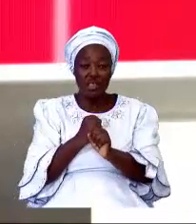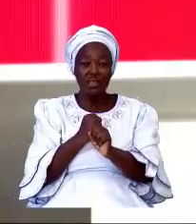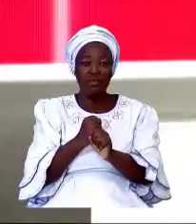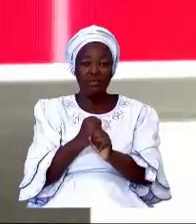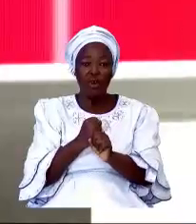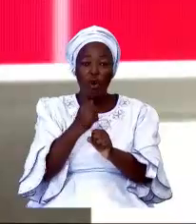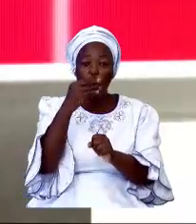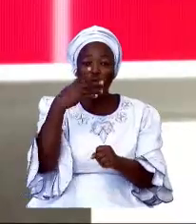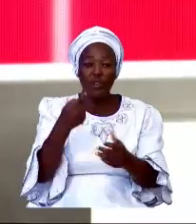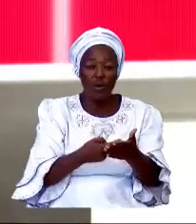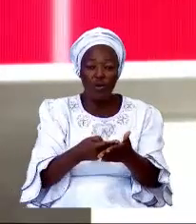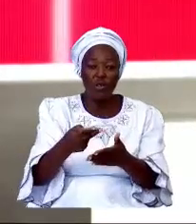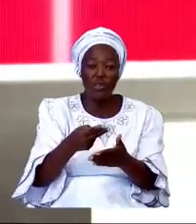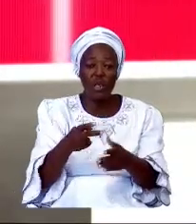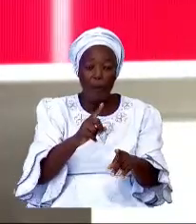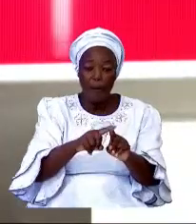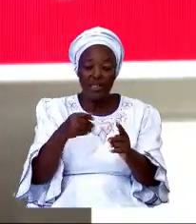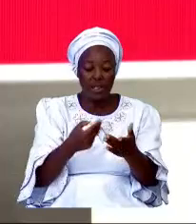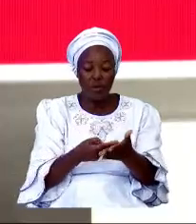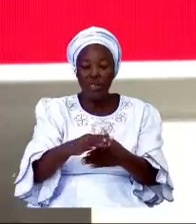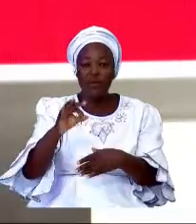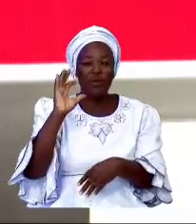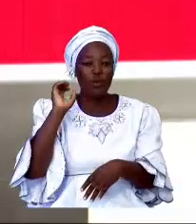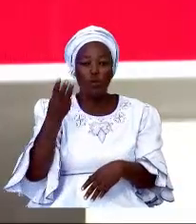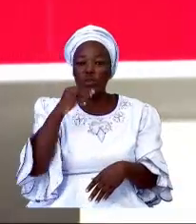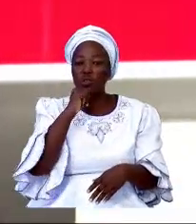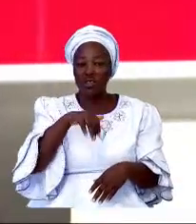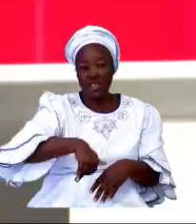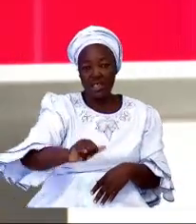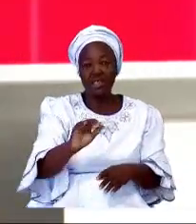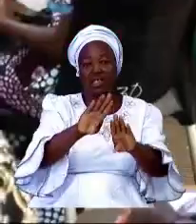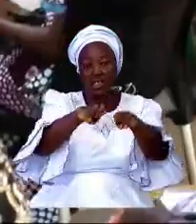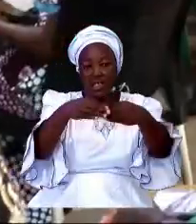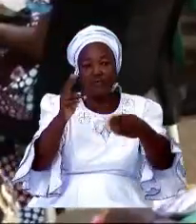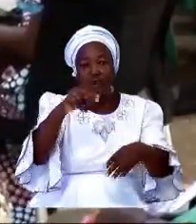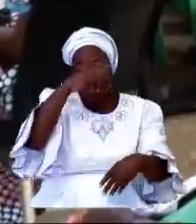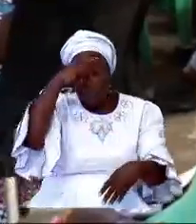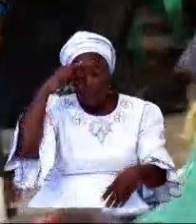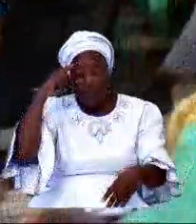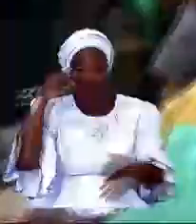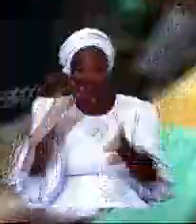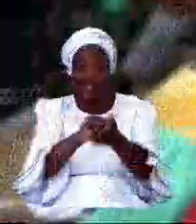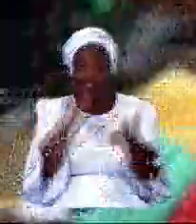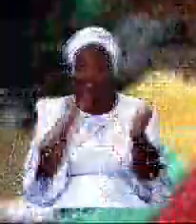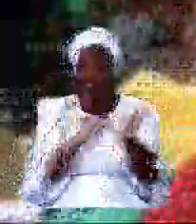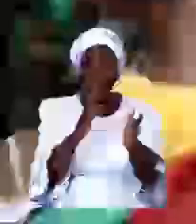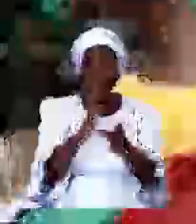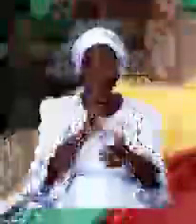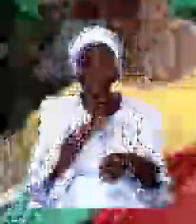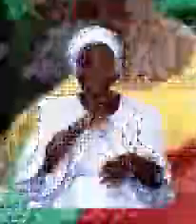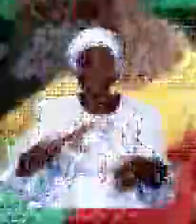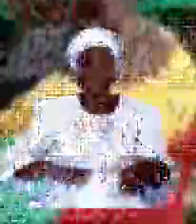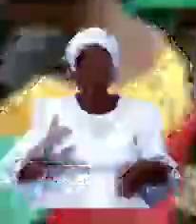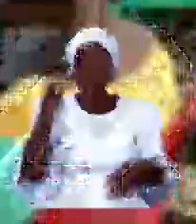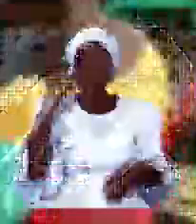on him shall receive. For the Holy Ghost was not yet given, because